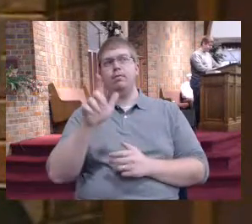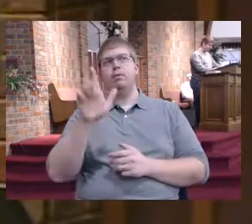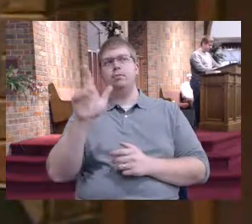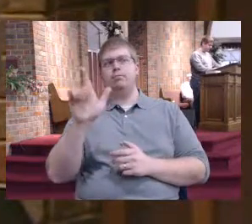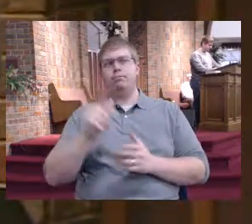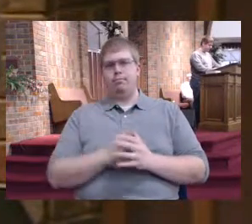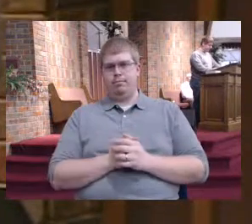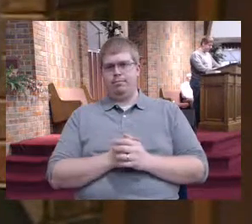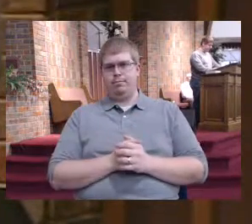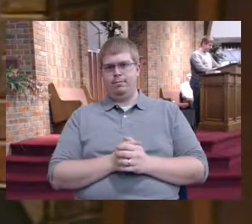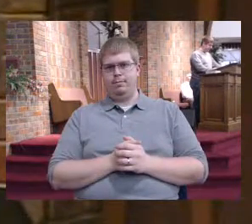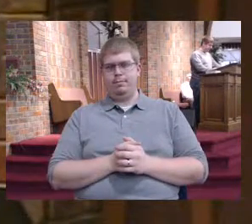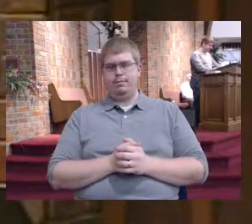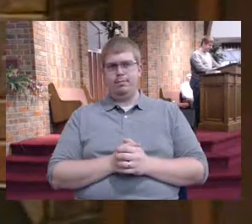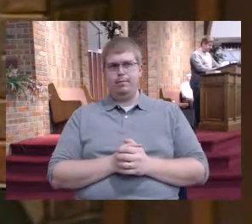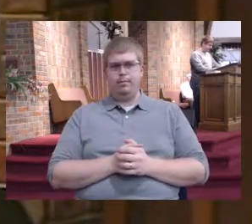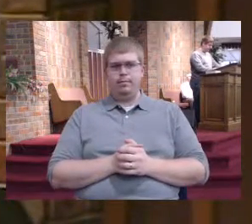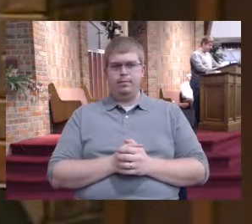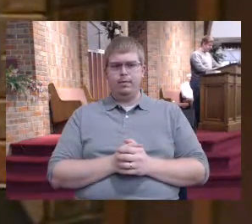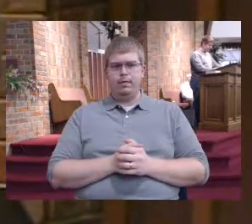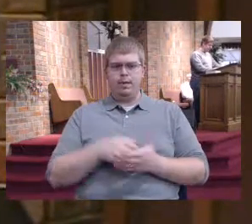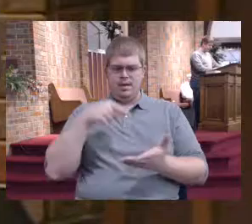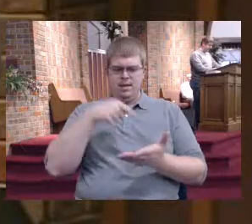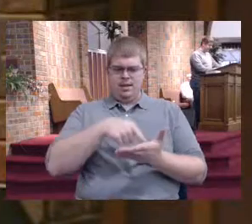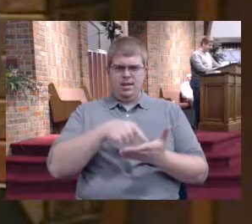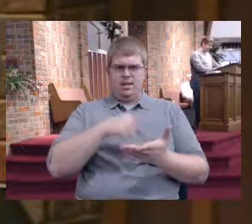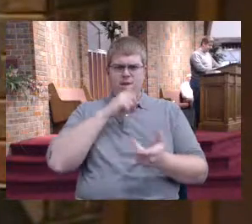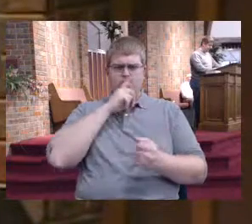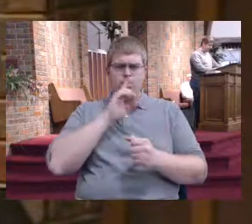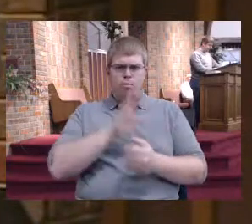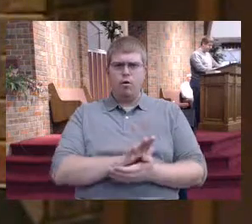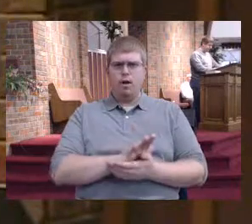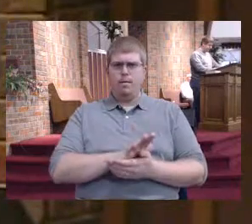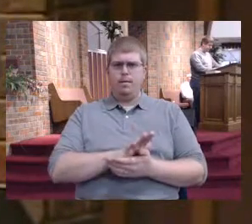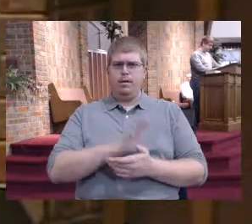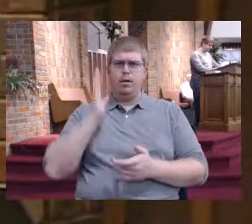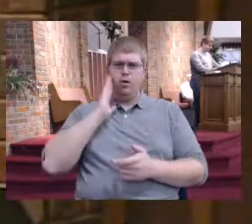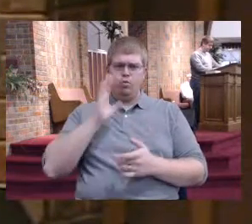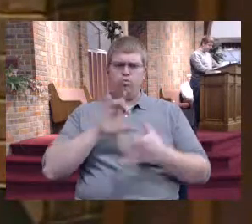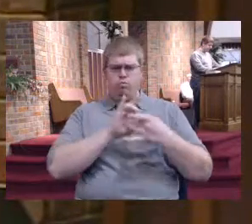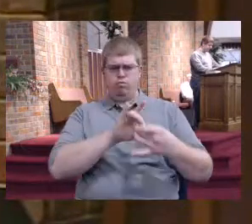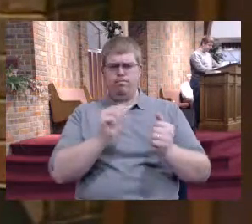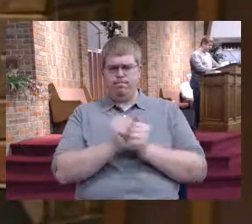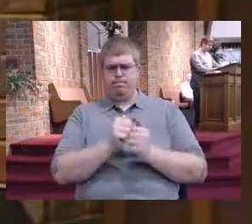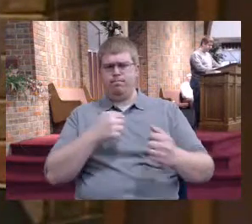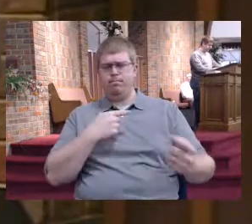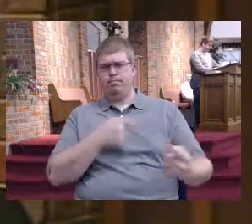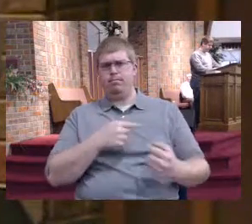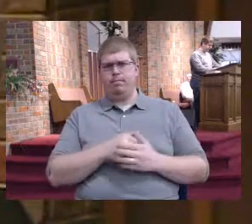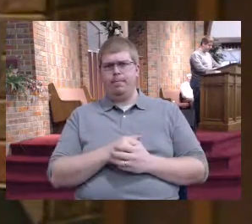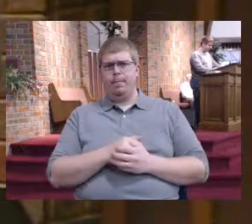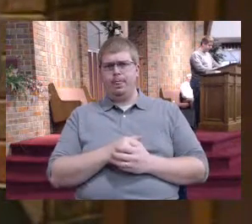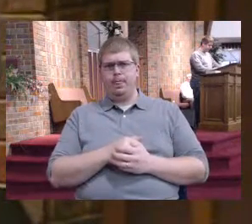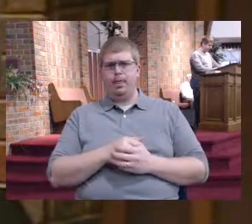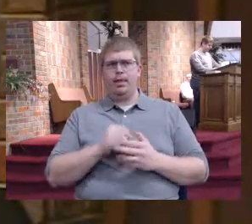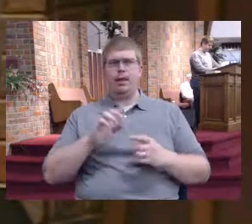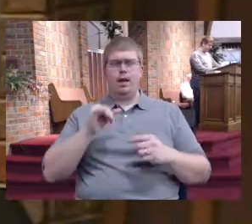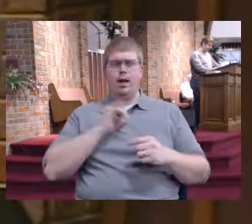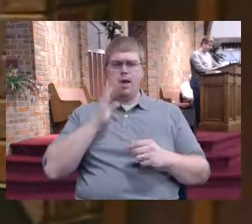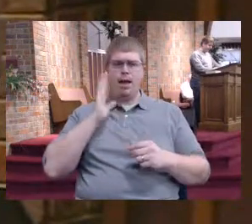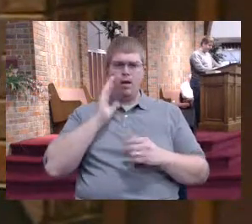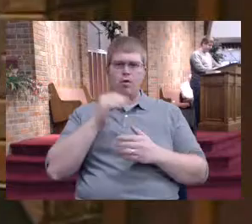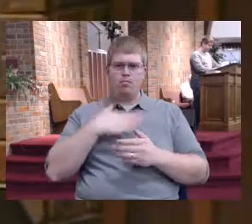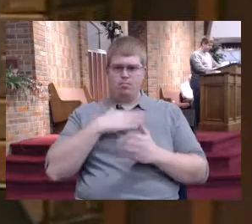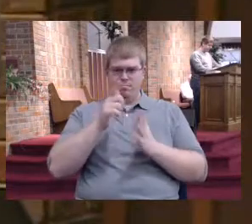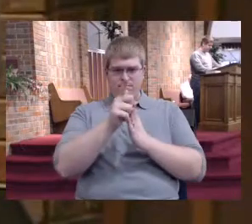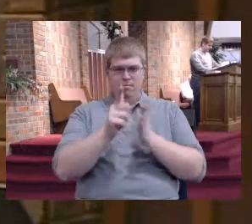25. This is the covenant that I will make with them. After those days, says the Lord, I will put my laws upon their heart, and upon their mind I will write